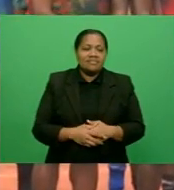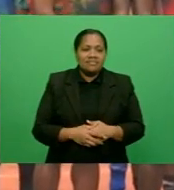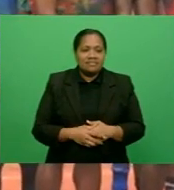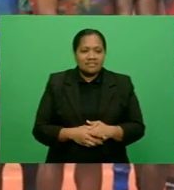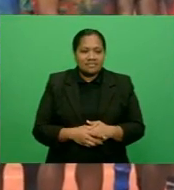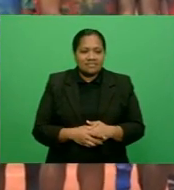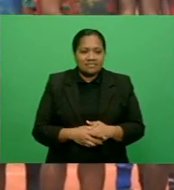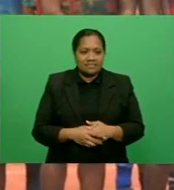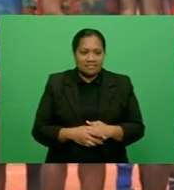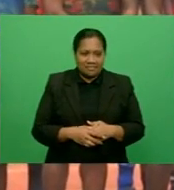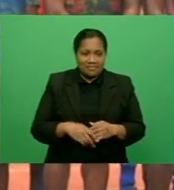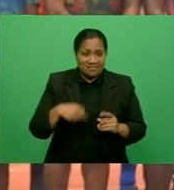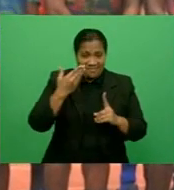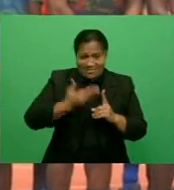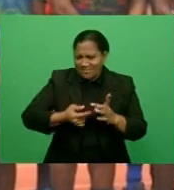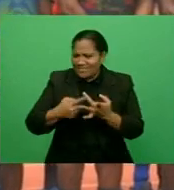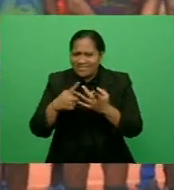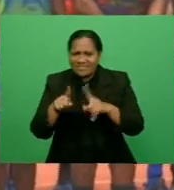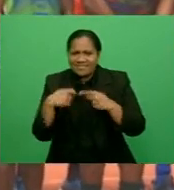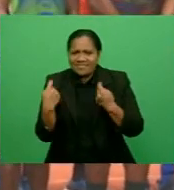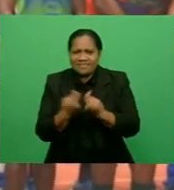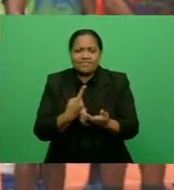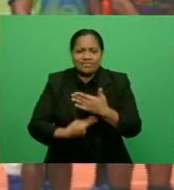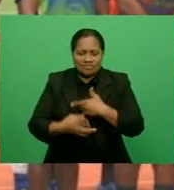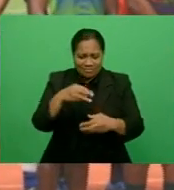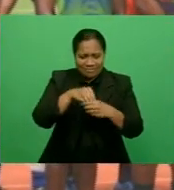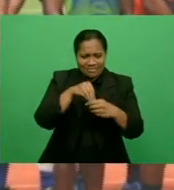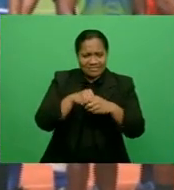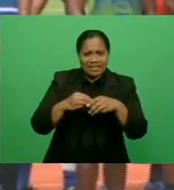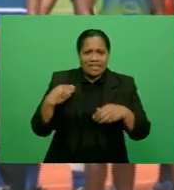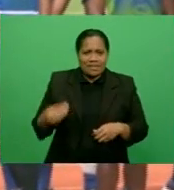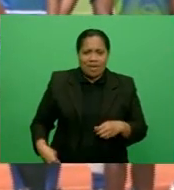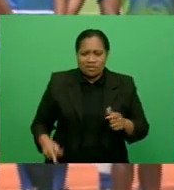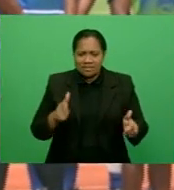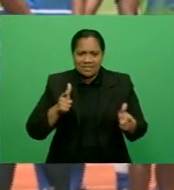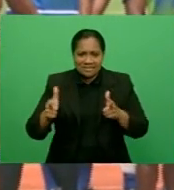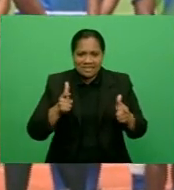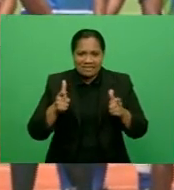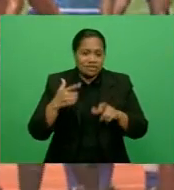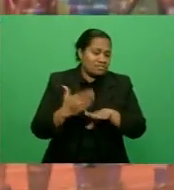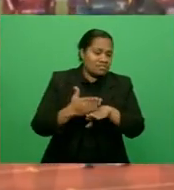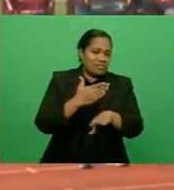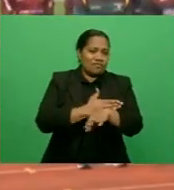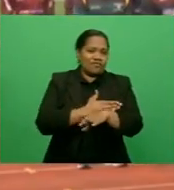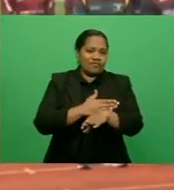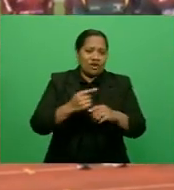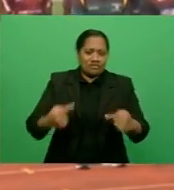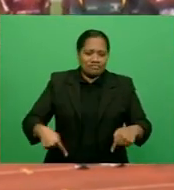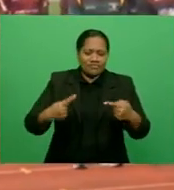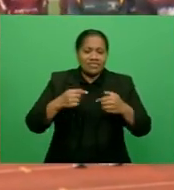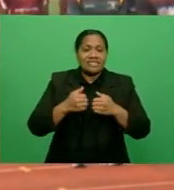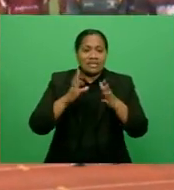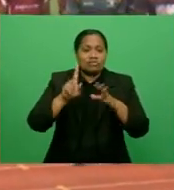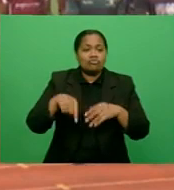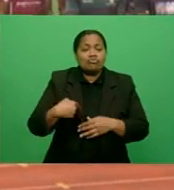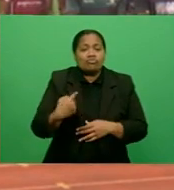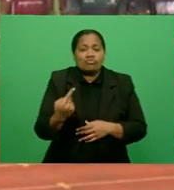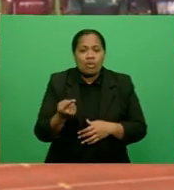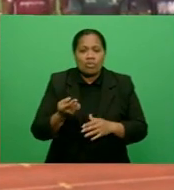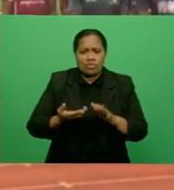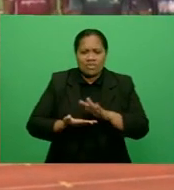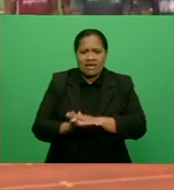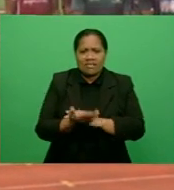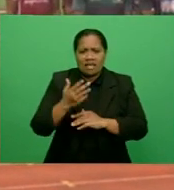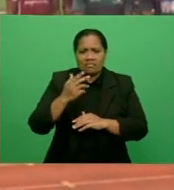Ikenikwanda and the other team captains were at the Maris Sevens venue this afternoon for their photo shoot before the tournament starts tomorrow with the under-21 competition.